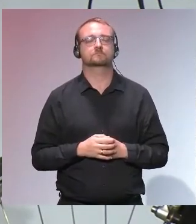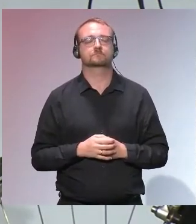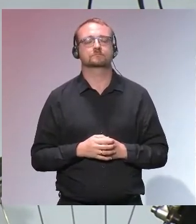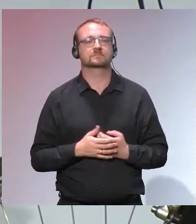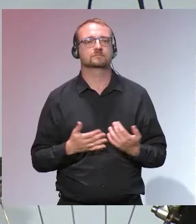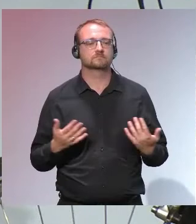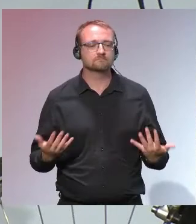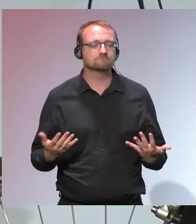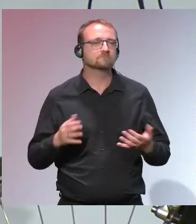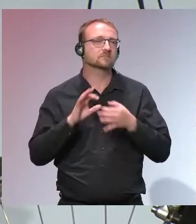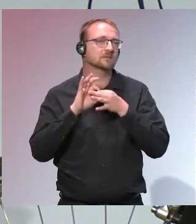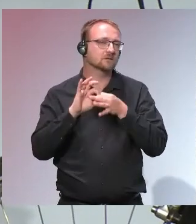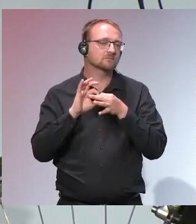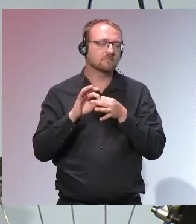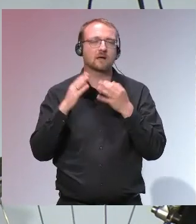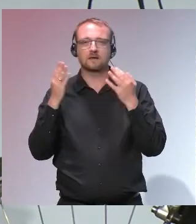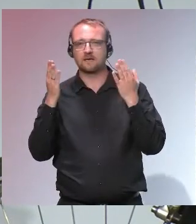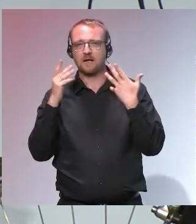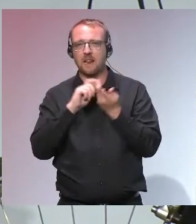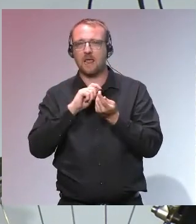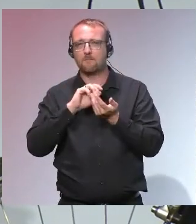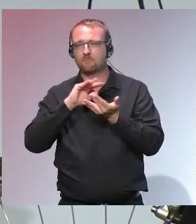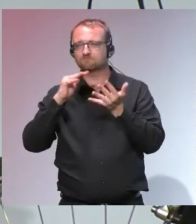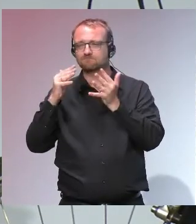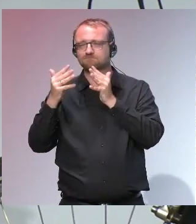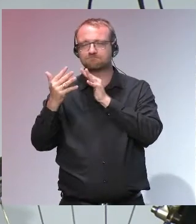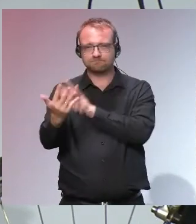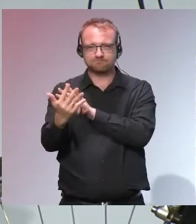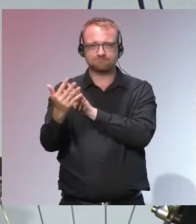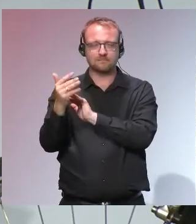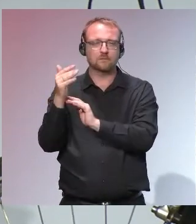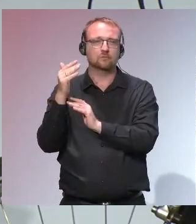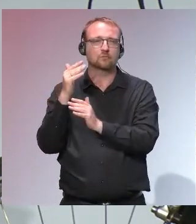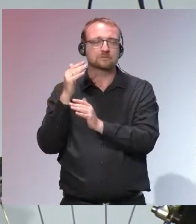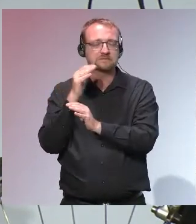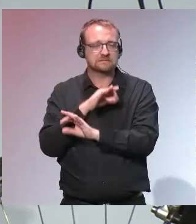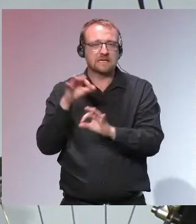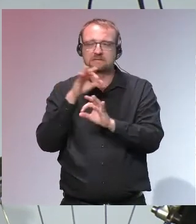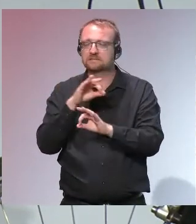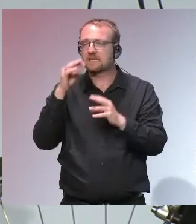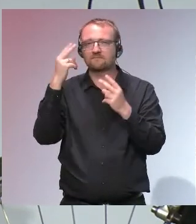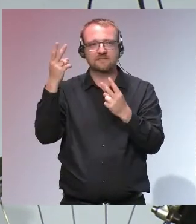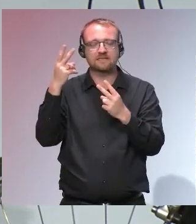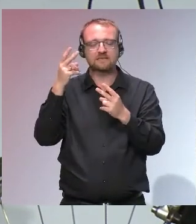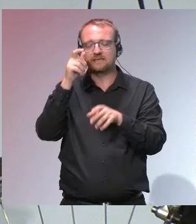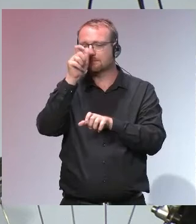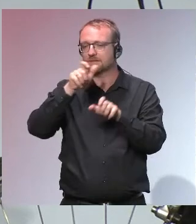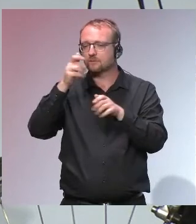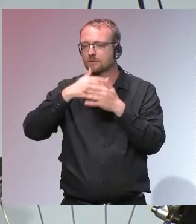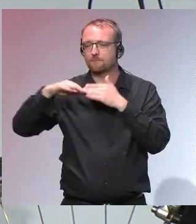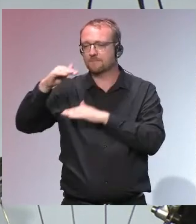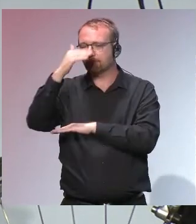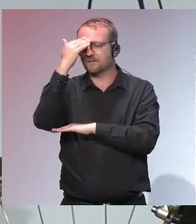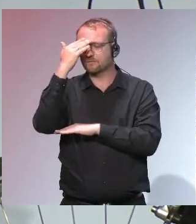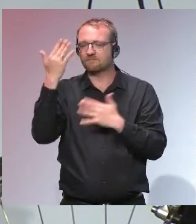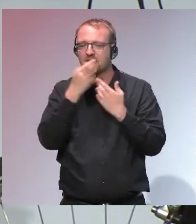really important that people are aware of what sort of adaptation measures they need to take. So I think, you see